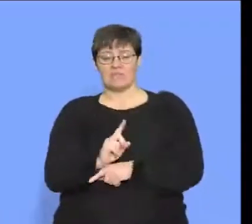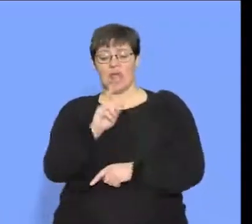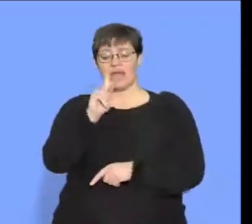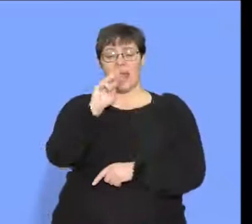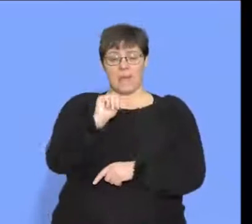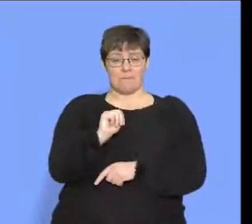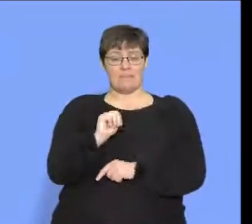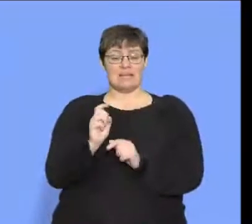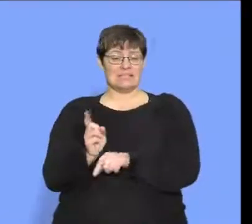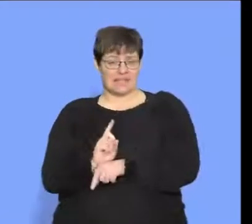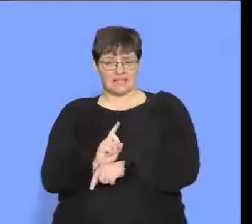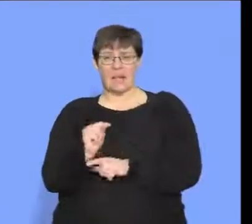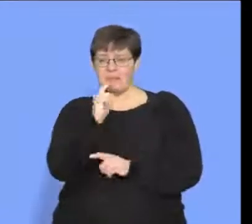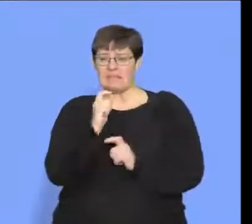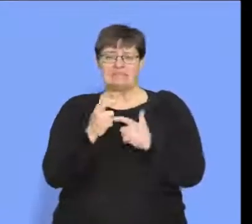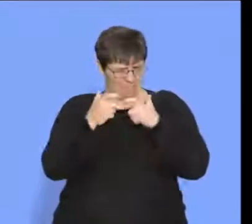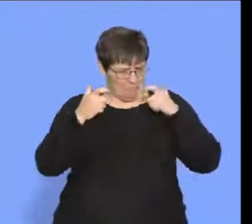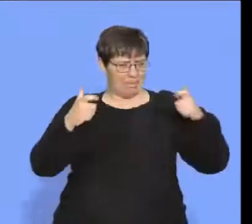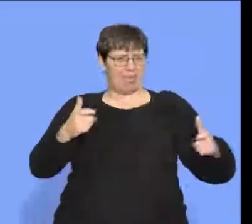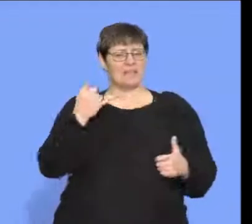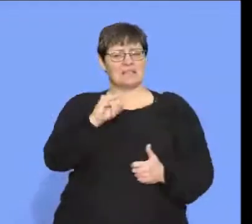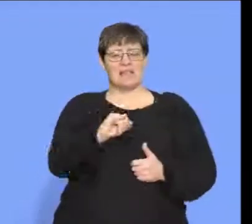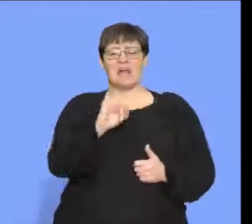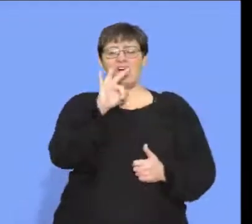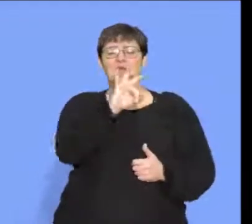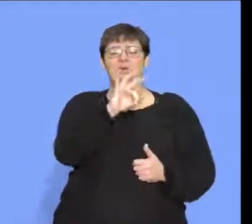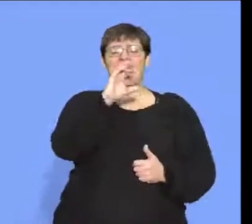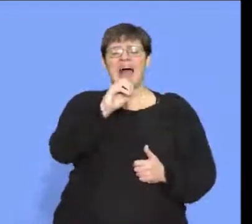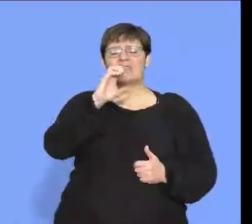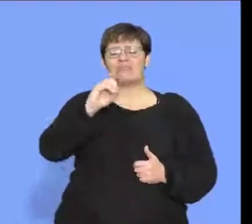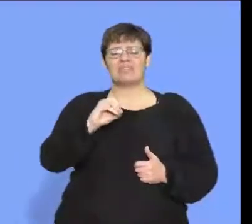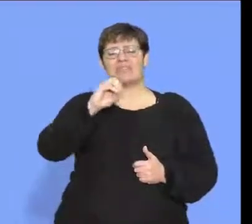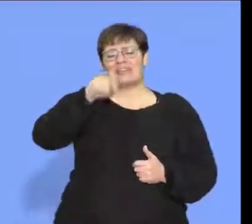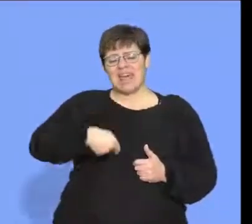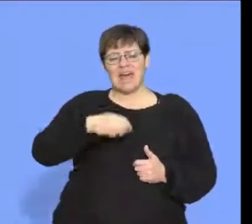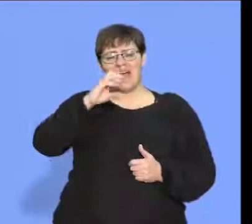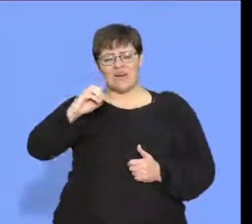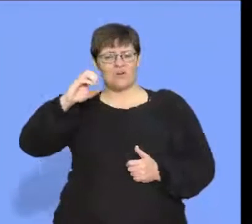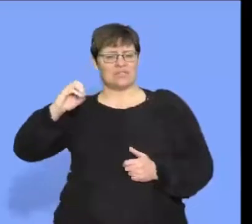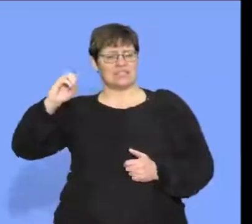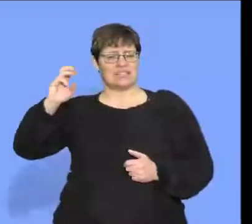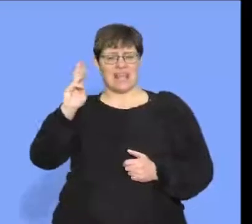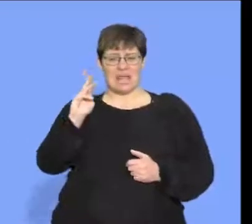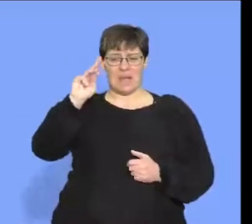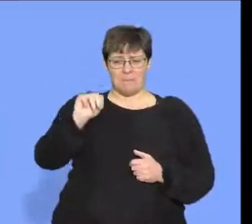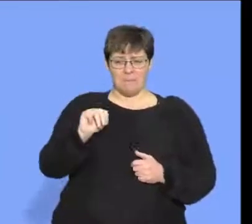per second, we can see that it's a huge amount, 300,000 kilometers per